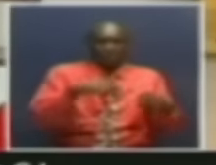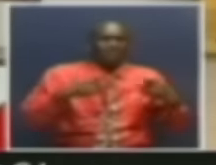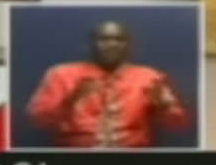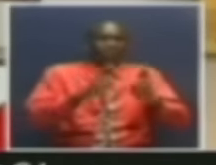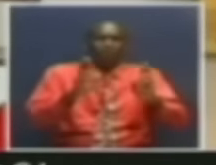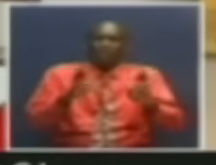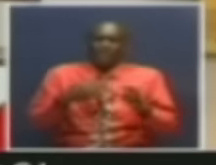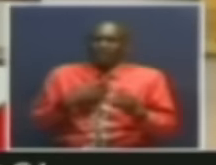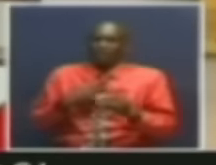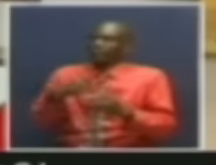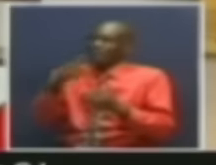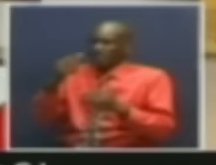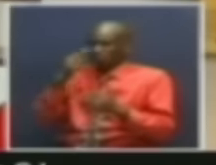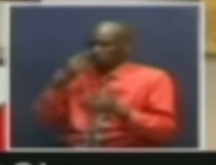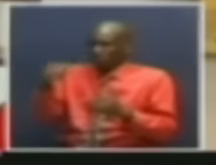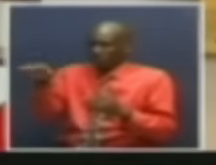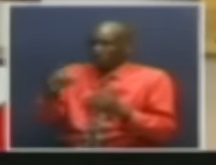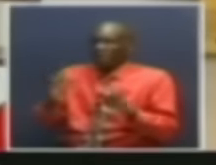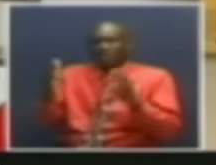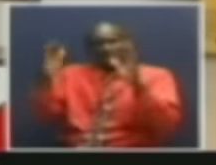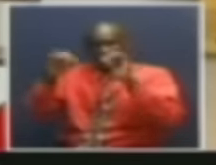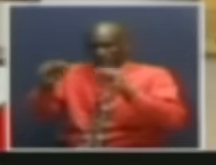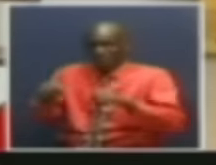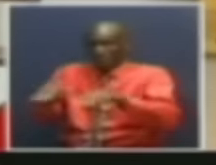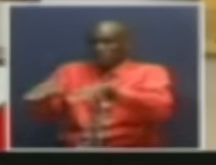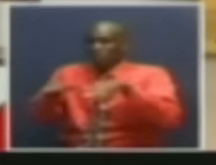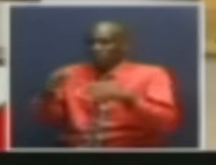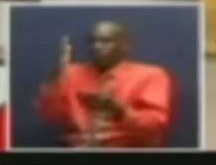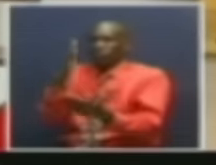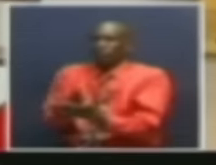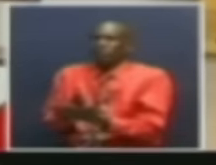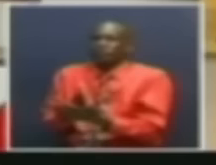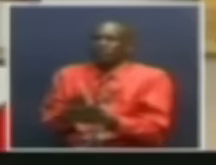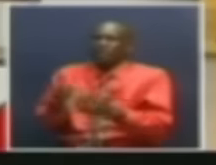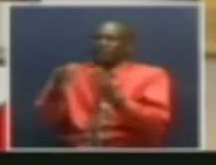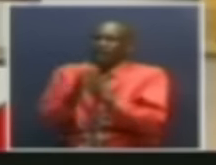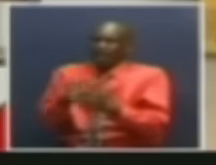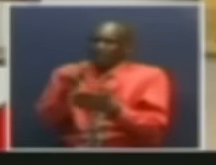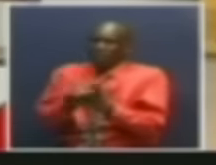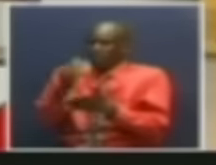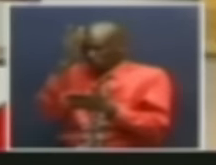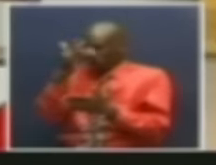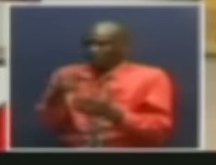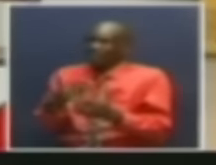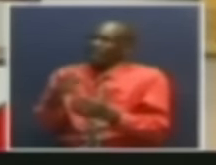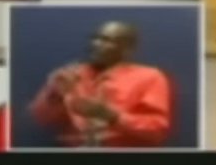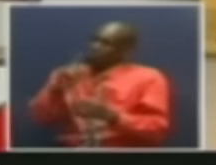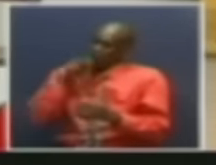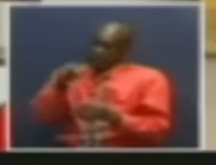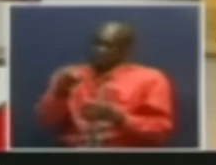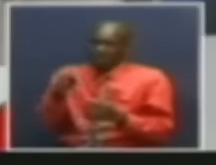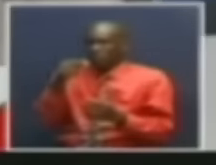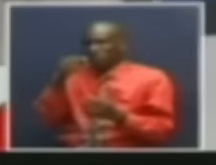done from his home area. Exactly. They're already celebrating. Yes. And they're waiting for the confirmation. Yes, and that's why I put that caution,